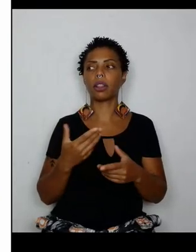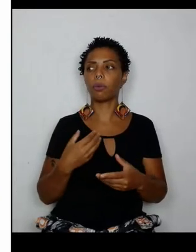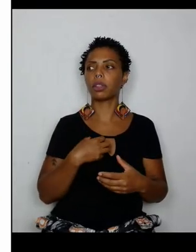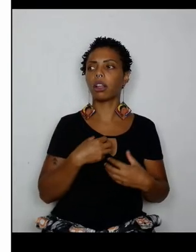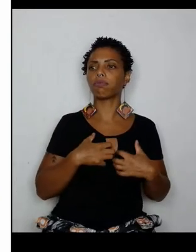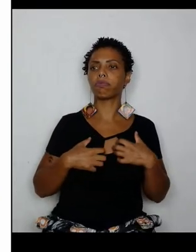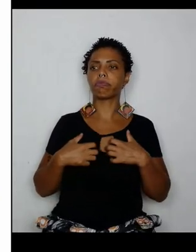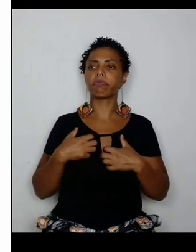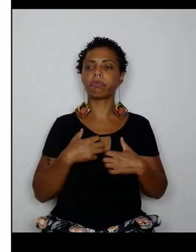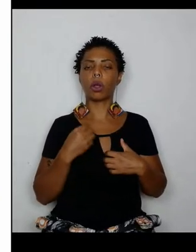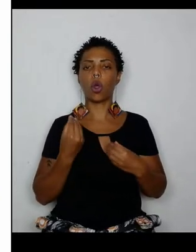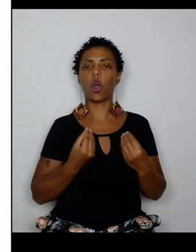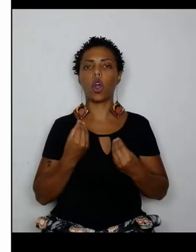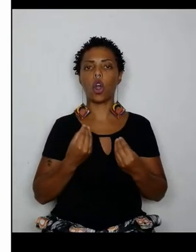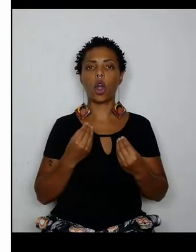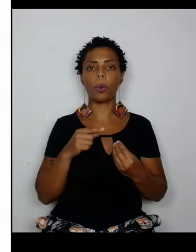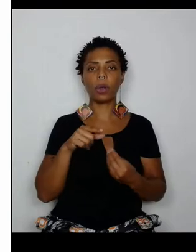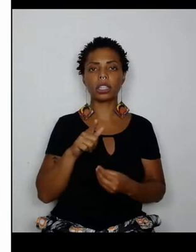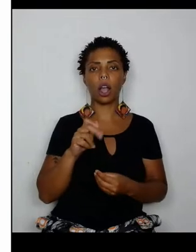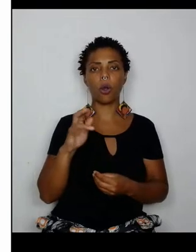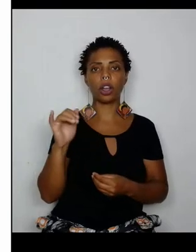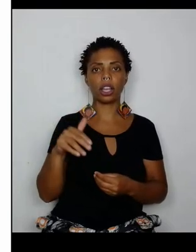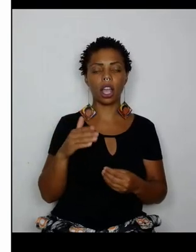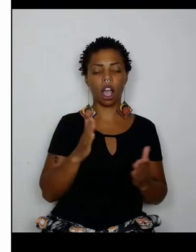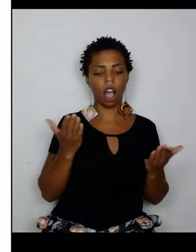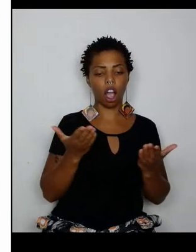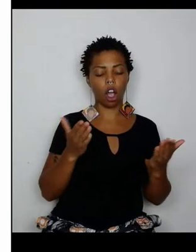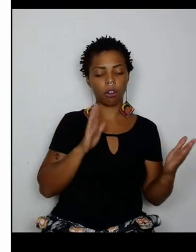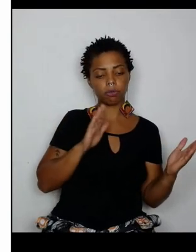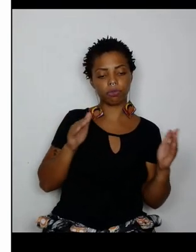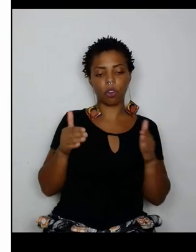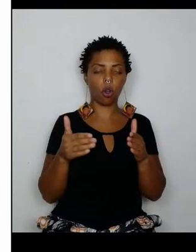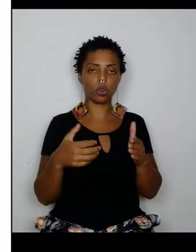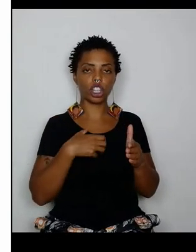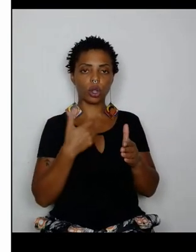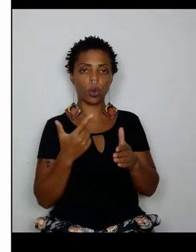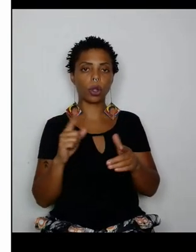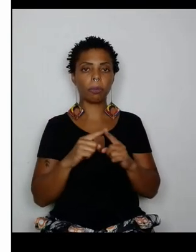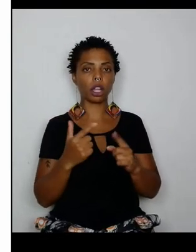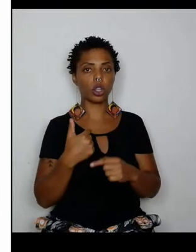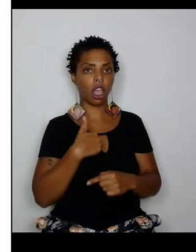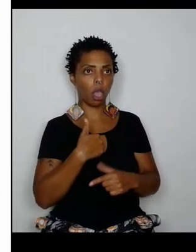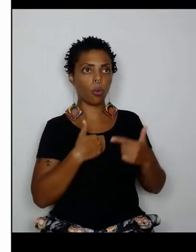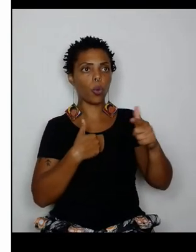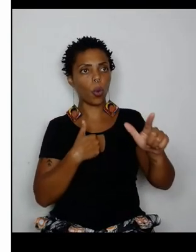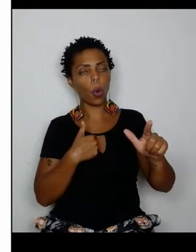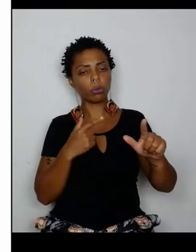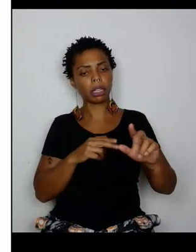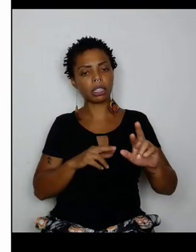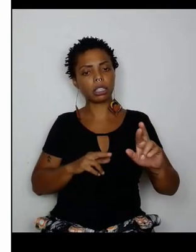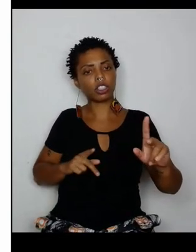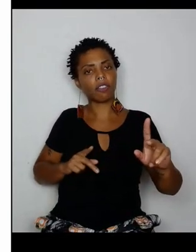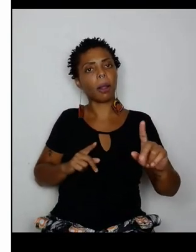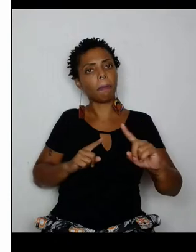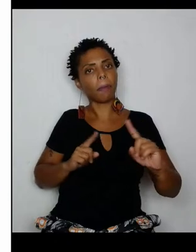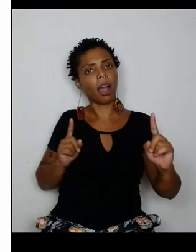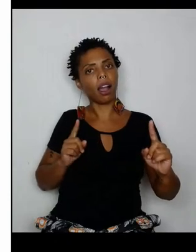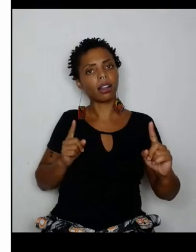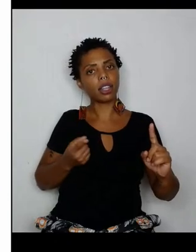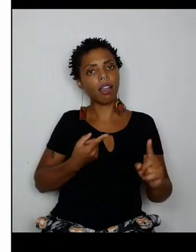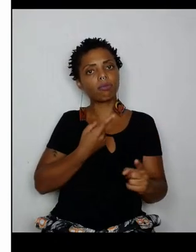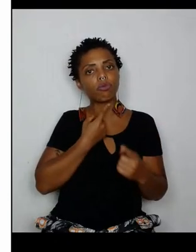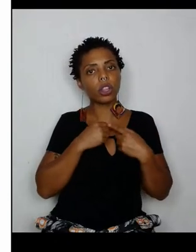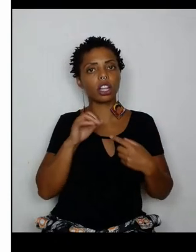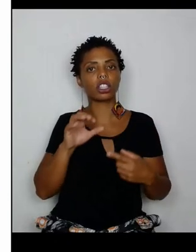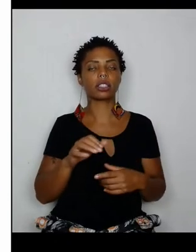triad in which the self and the other are intentionally ambiguous by positioning him this way we have the potential for an